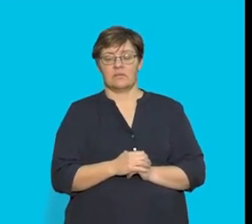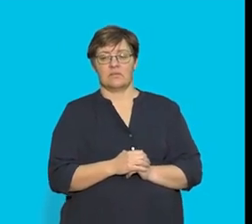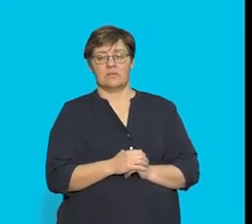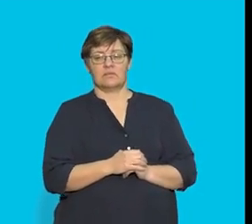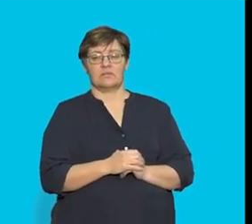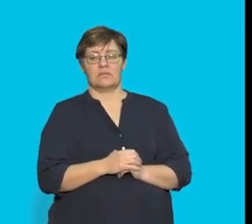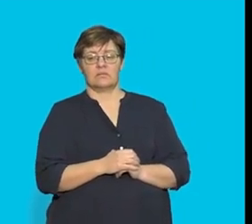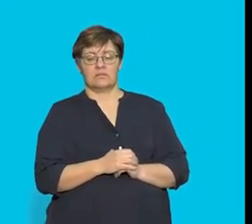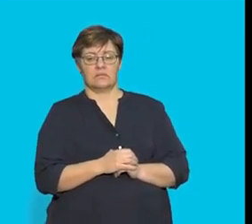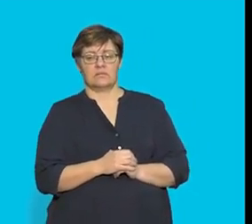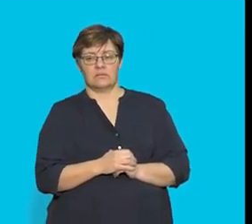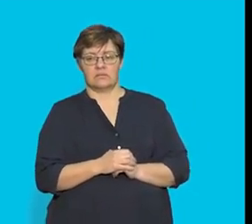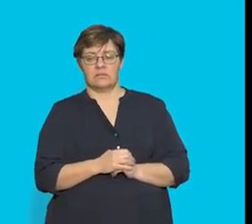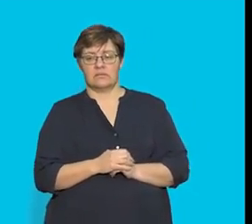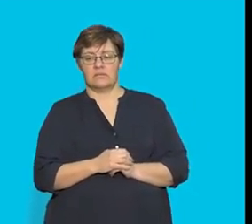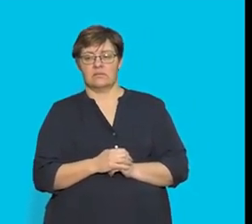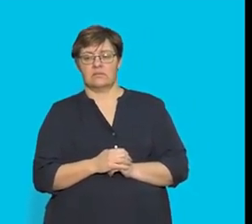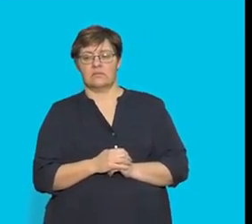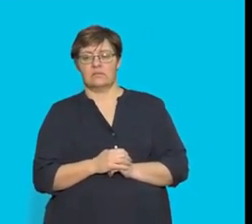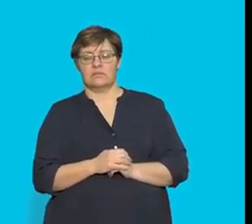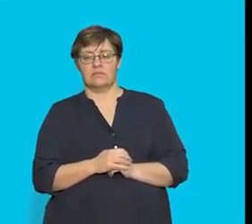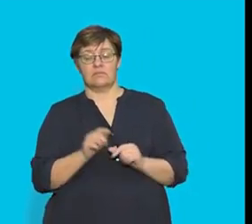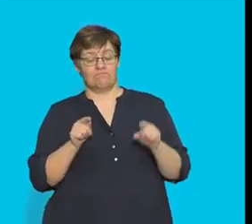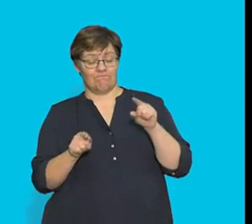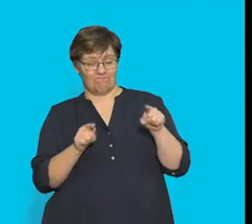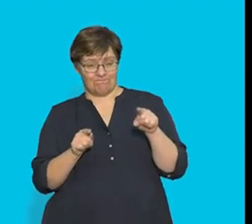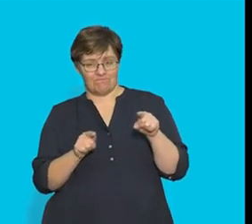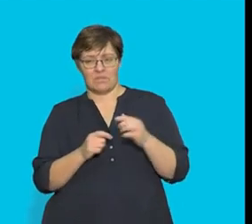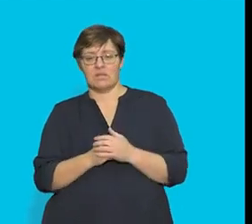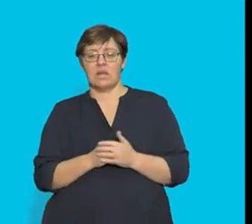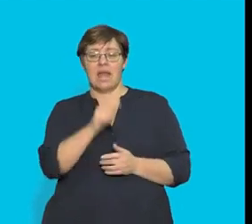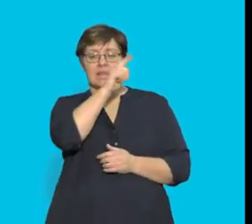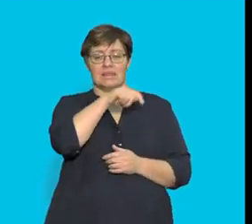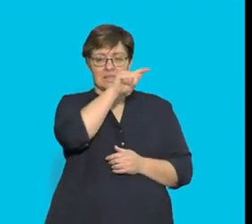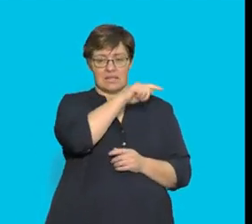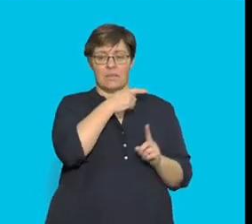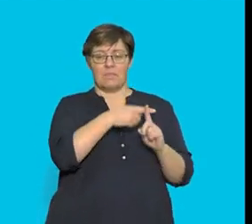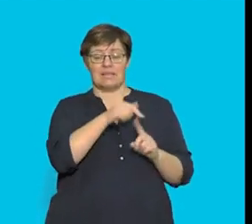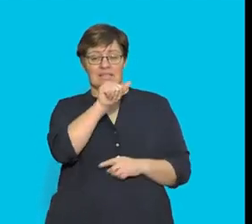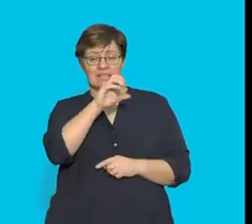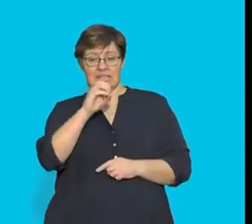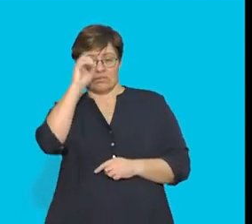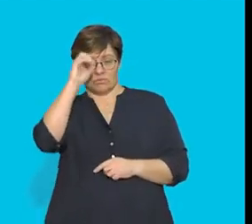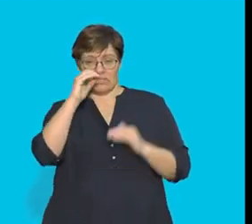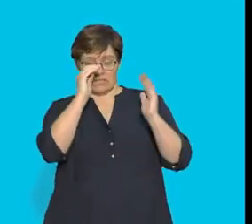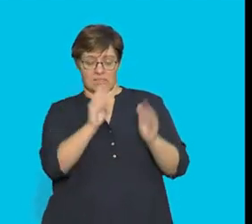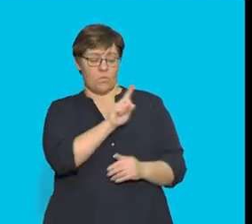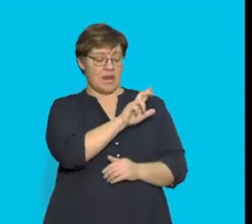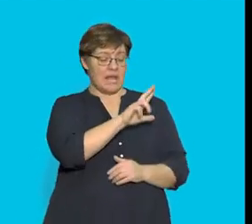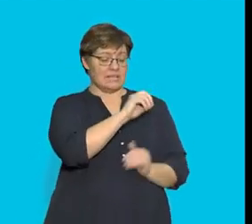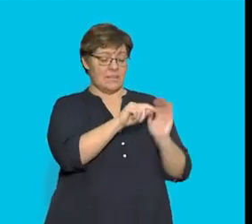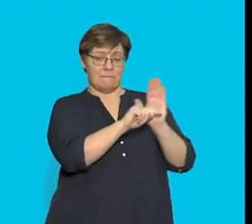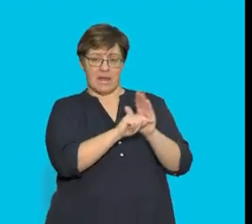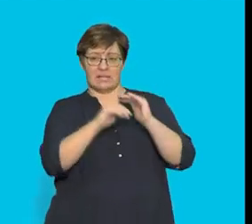those two angles. So it's going to be theta minus theta and alpha were the other two angles in that triangle. So we had theta and 60